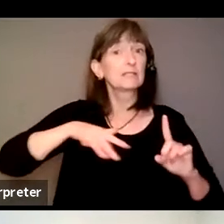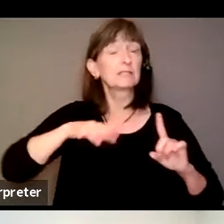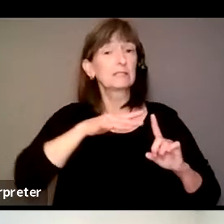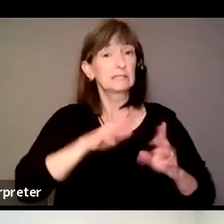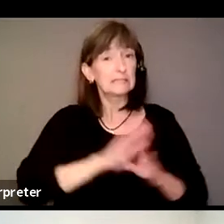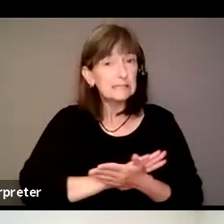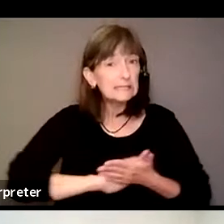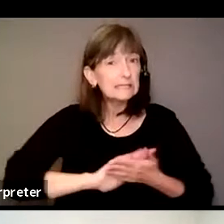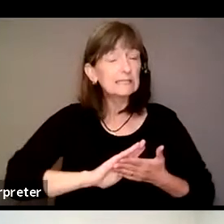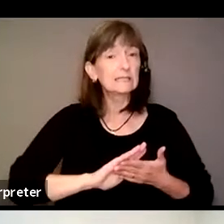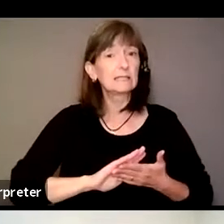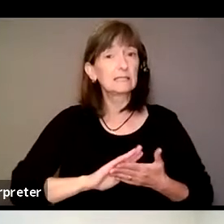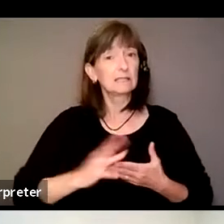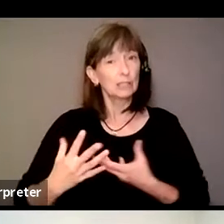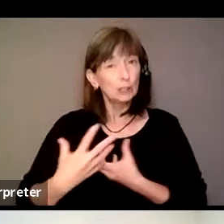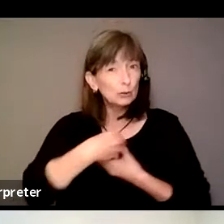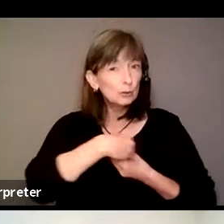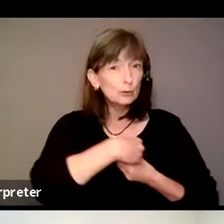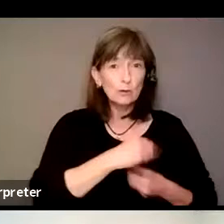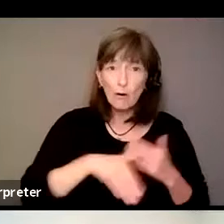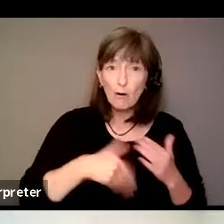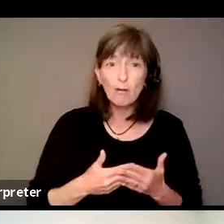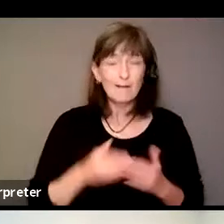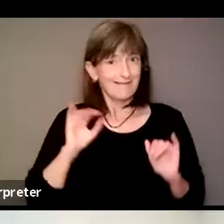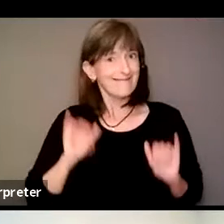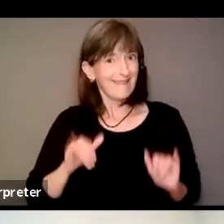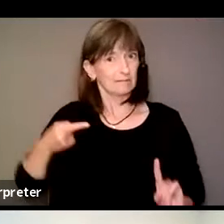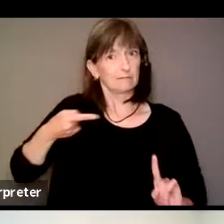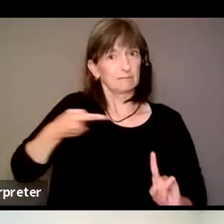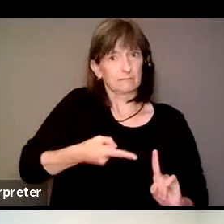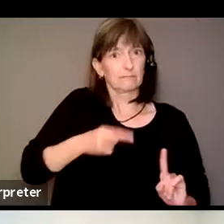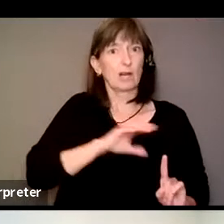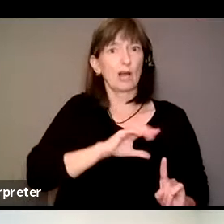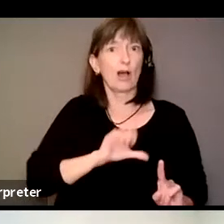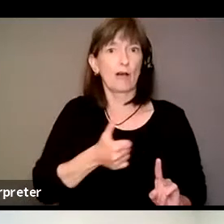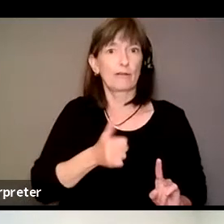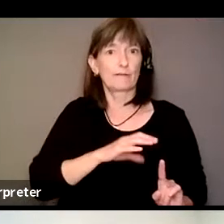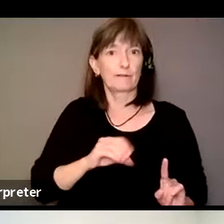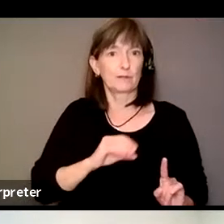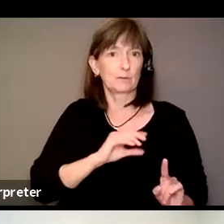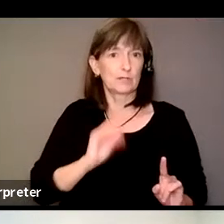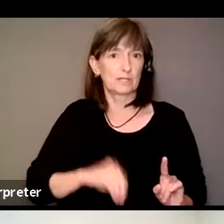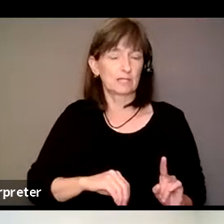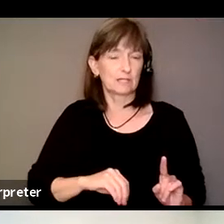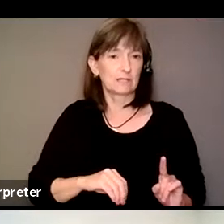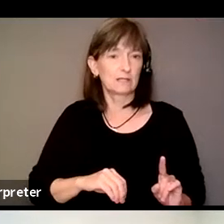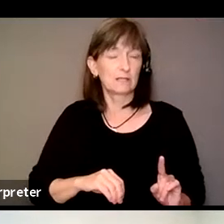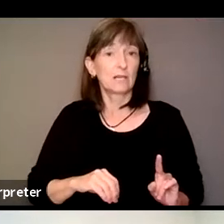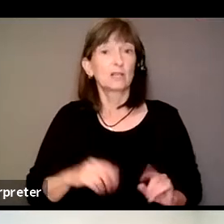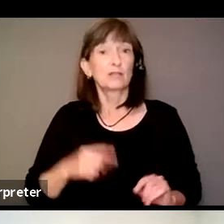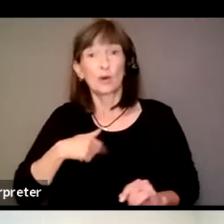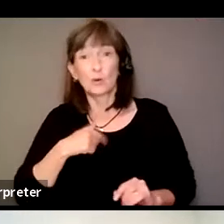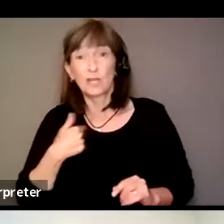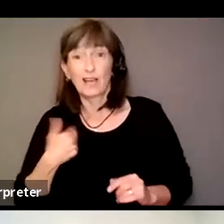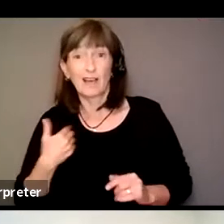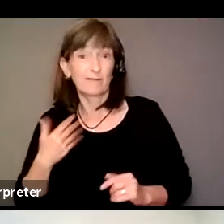So we've done a lot of work working with all sectors, from our Francophone